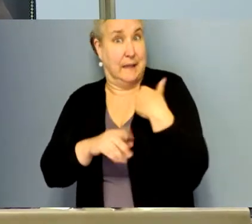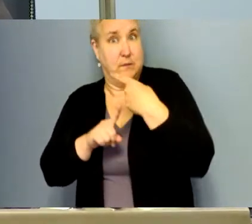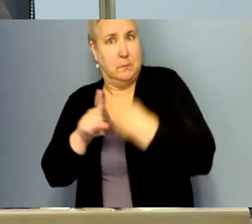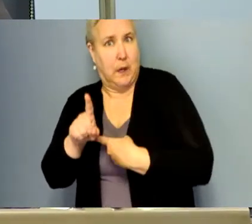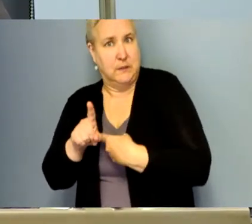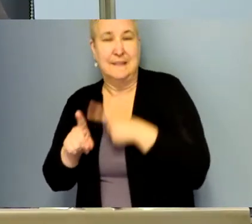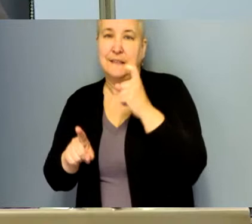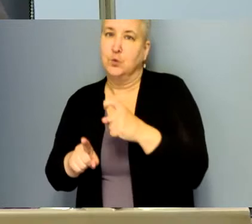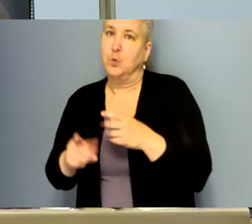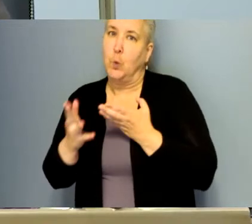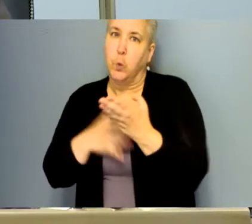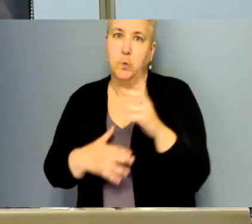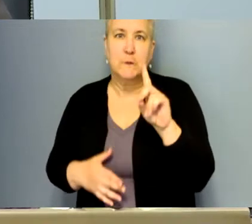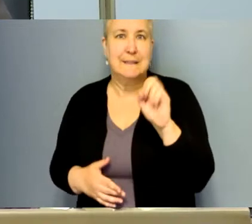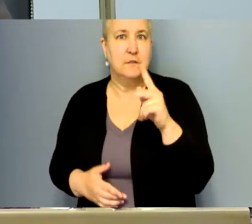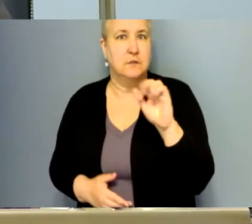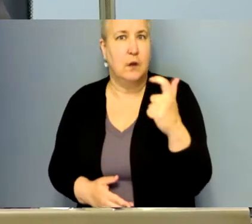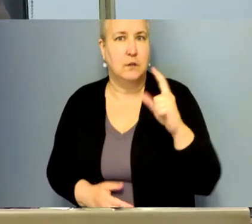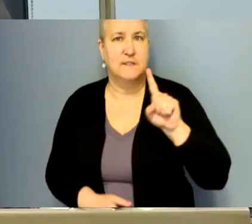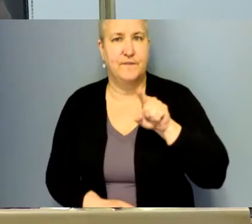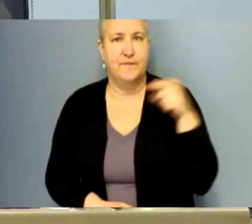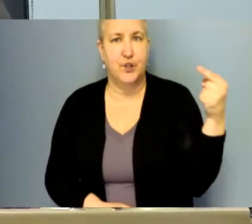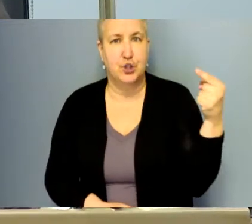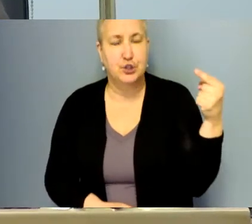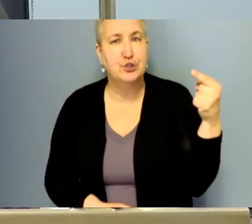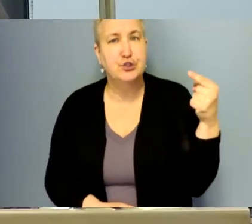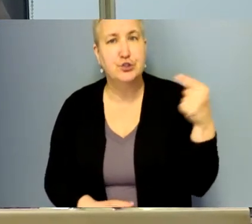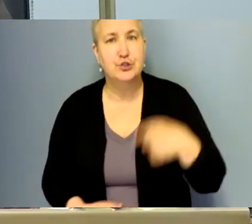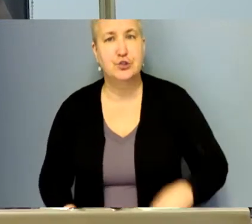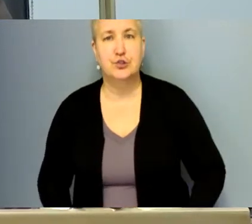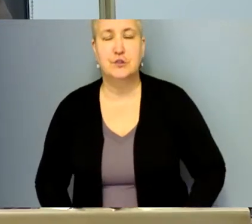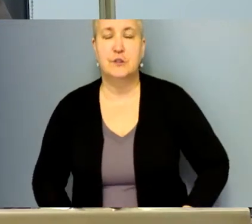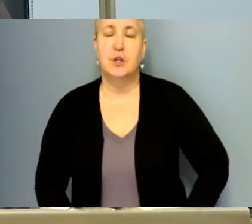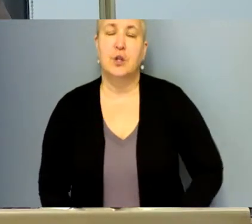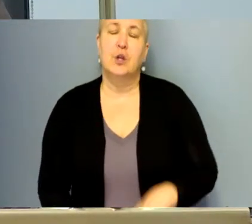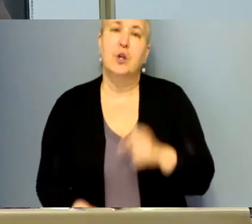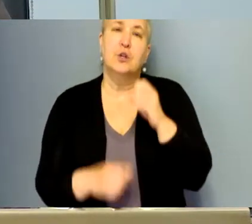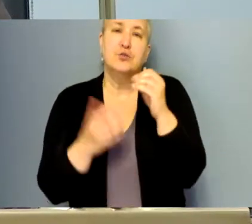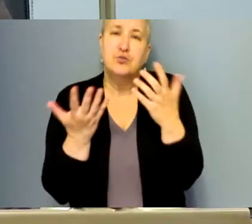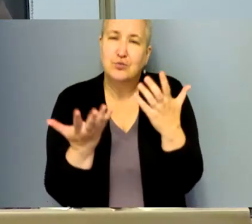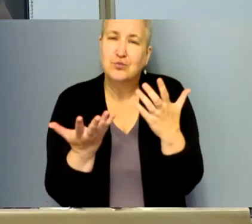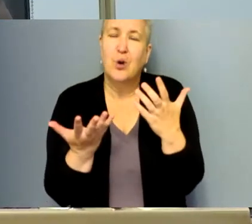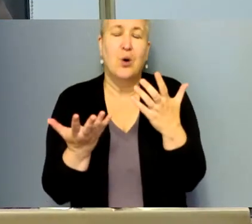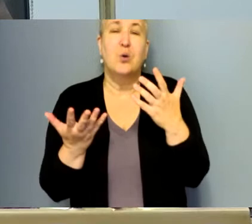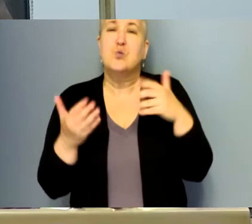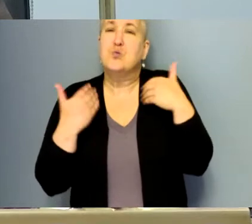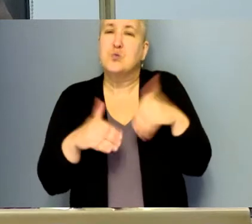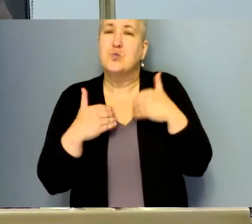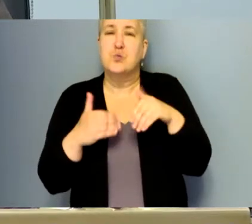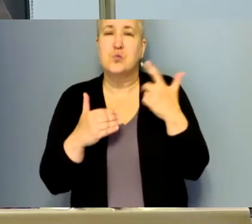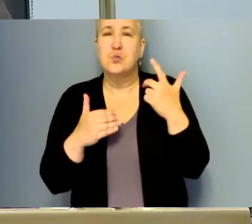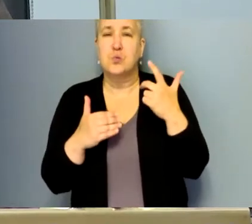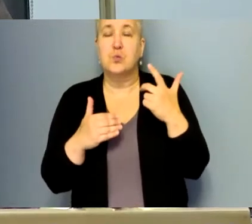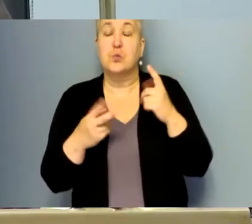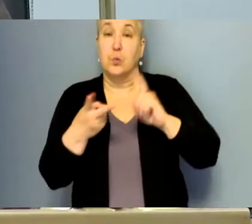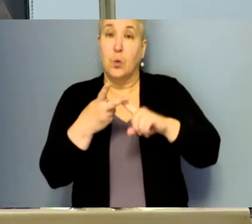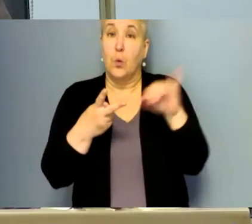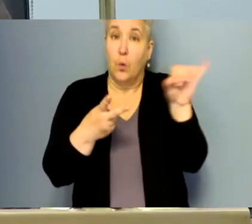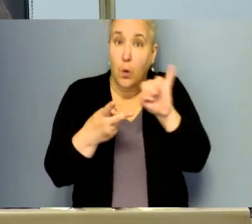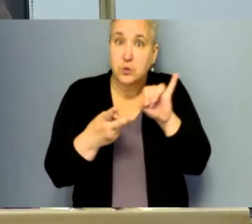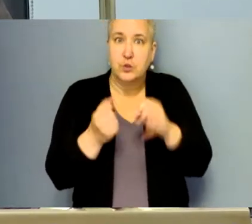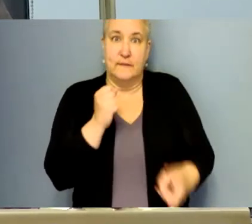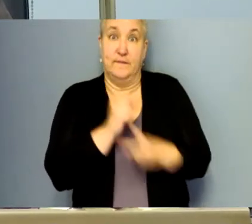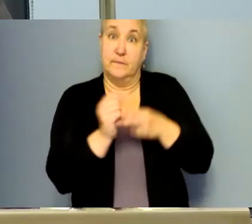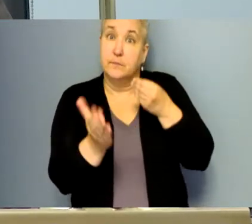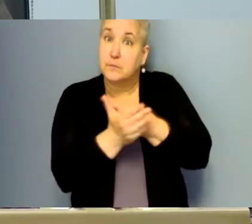be detoxed when they got admitted into the prison. So, I mean, there is also a financial savings